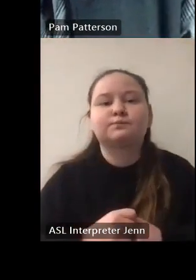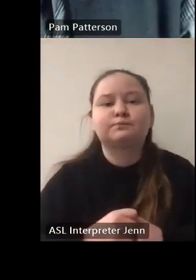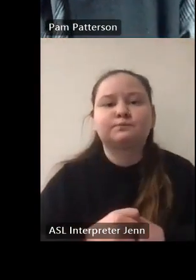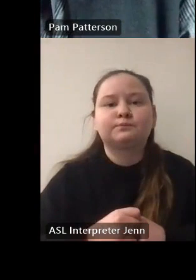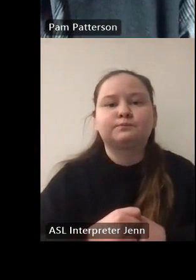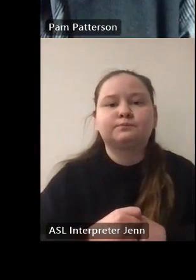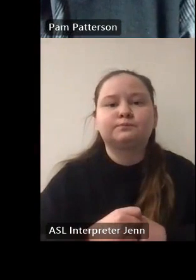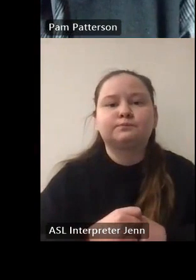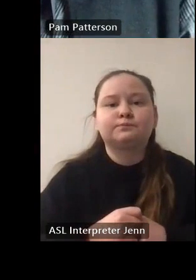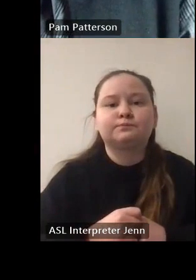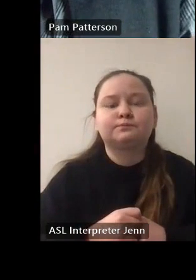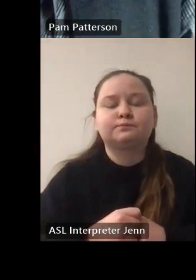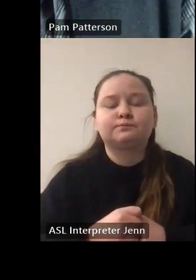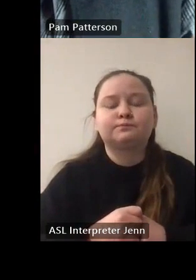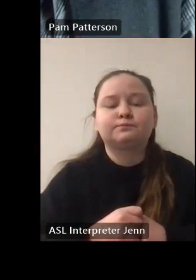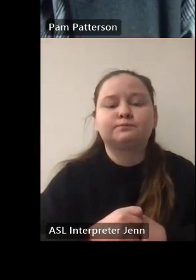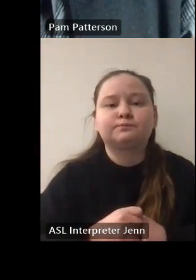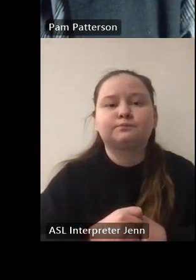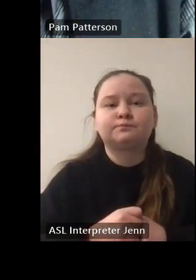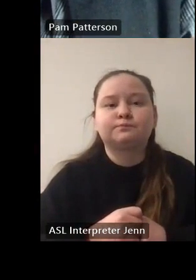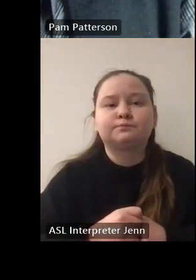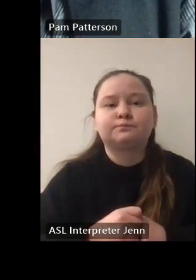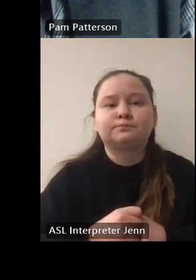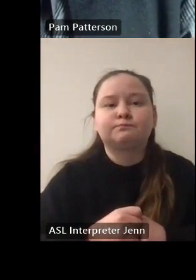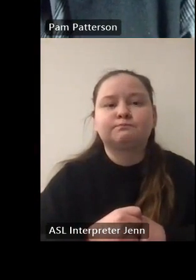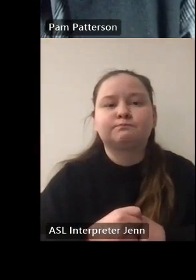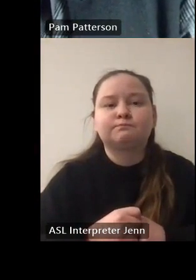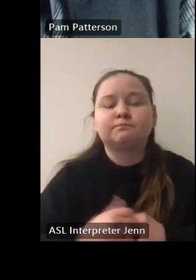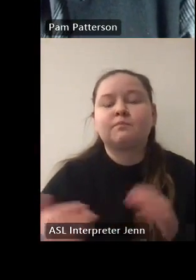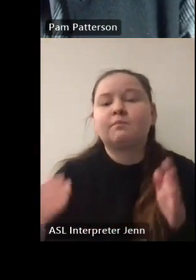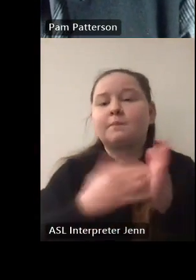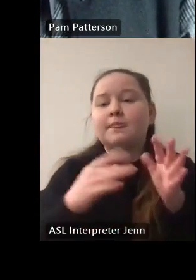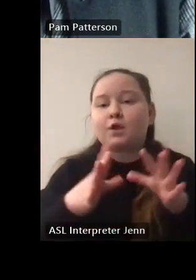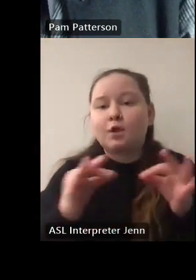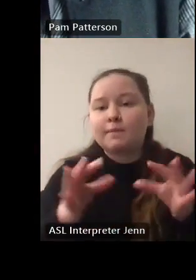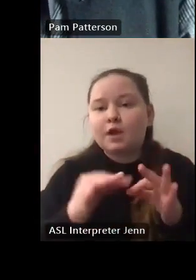Sean Lee further articulates, art in the Western world has always